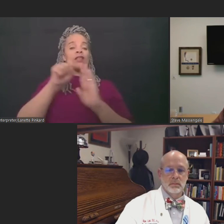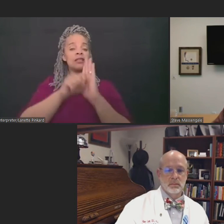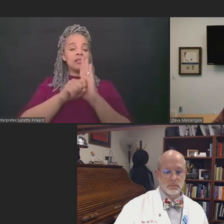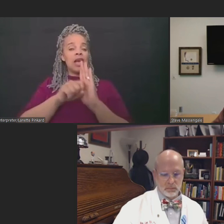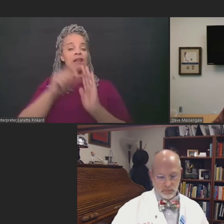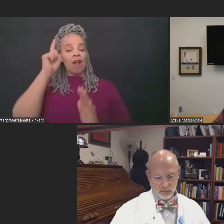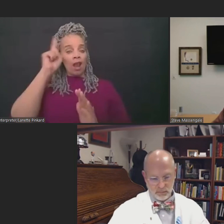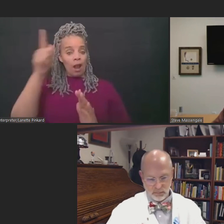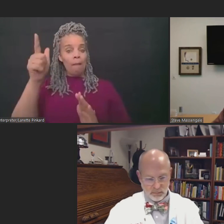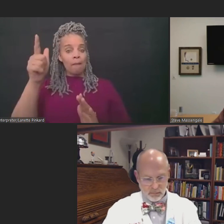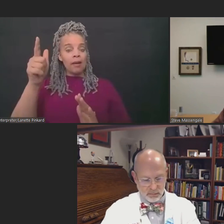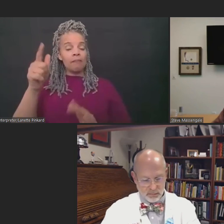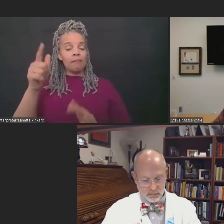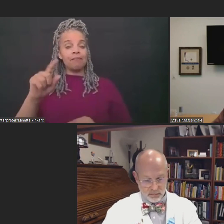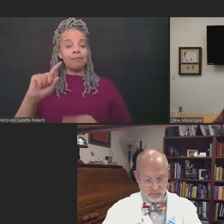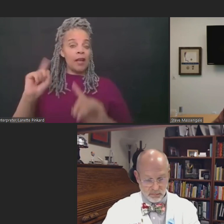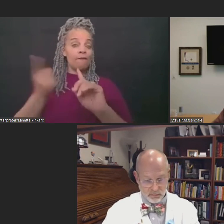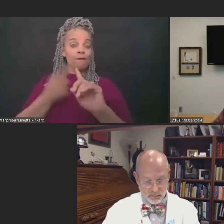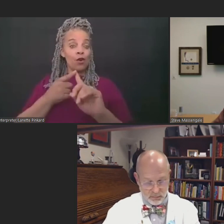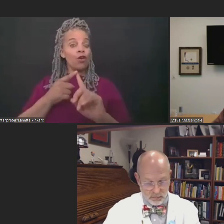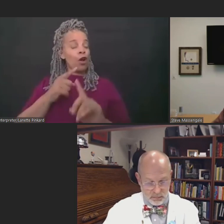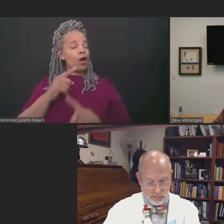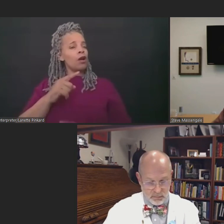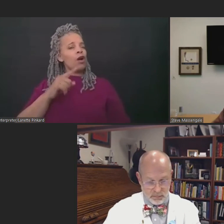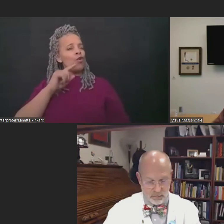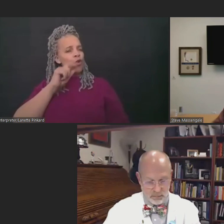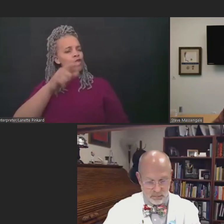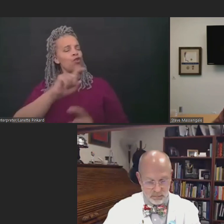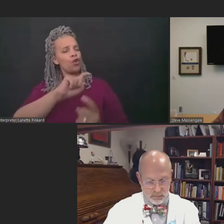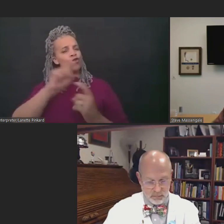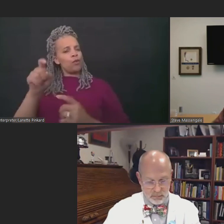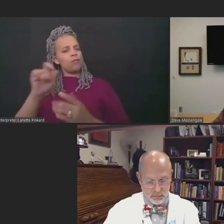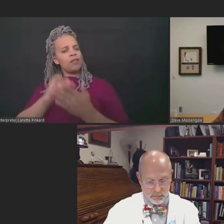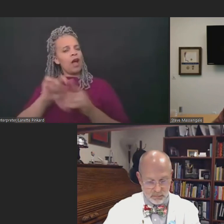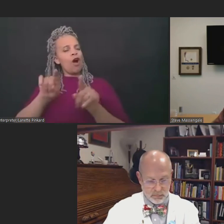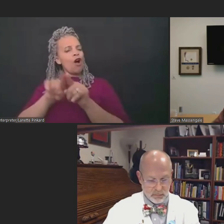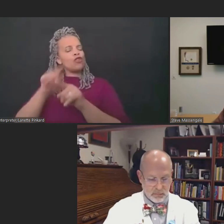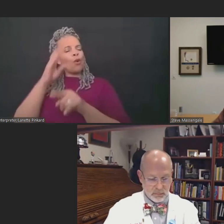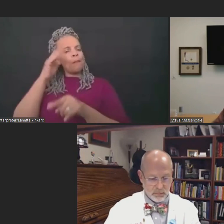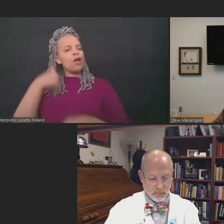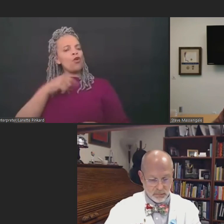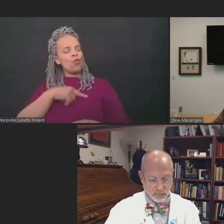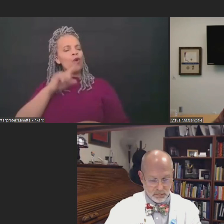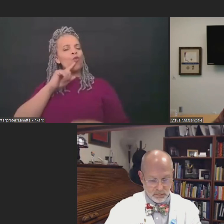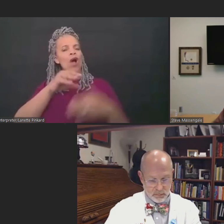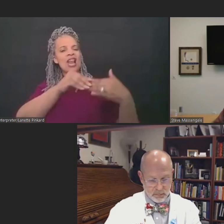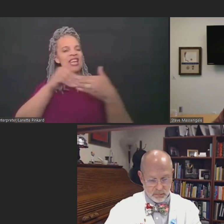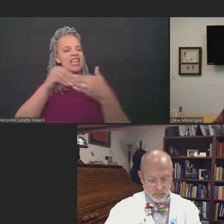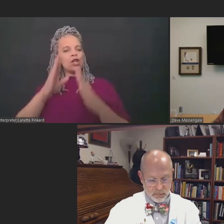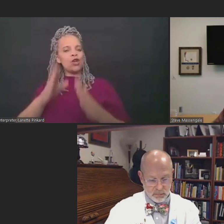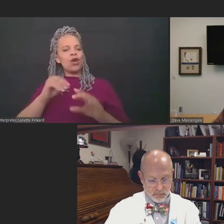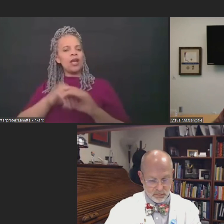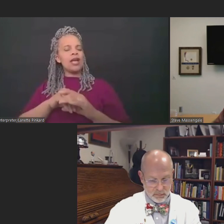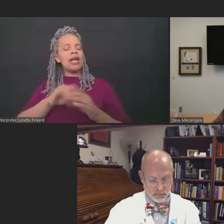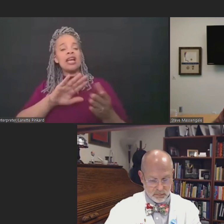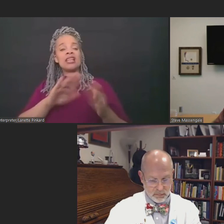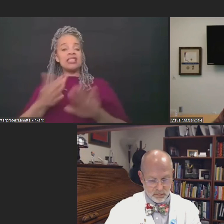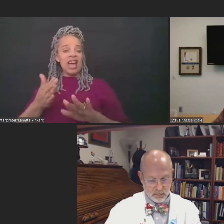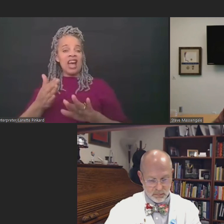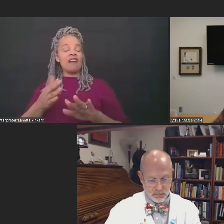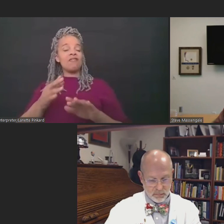first in the state, and wouldn't you attribute that to also because we were a leader in deaths statewide and